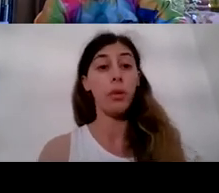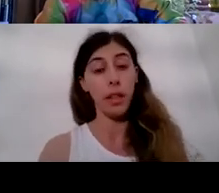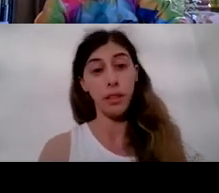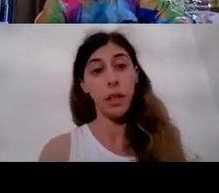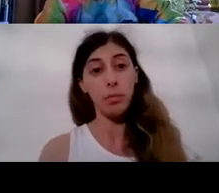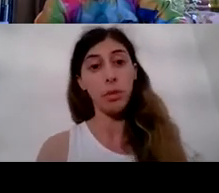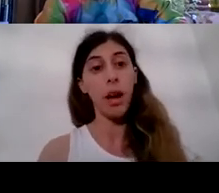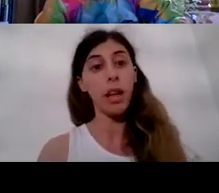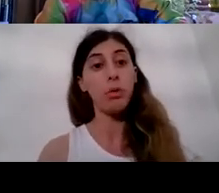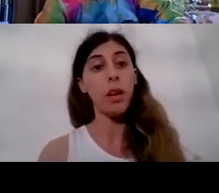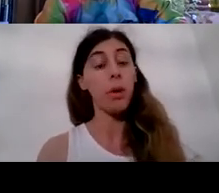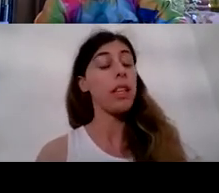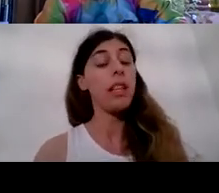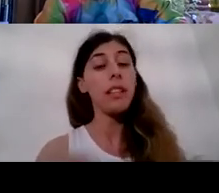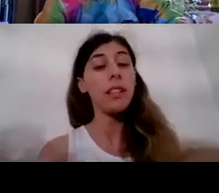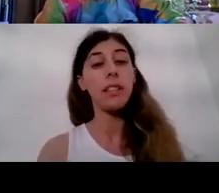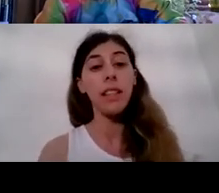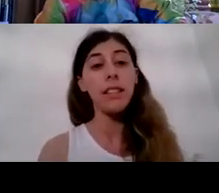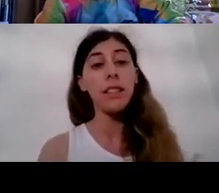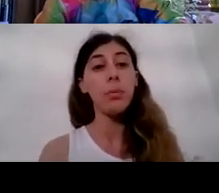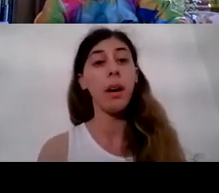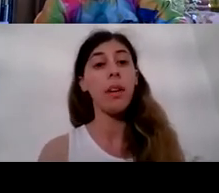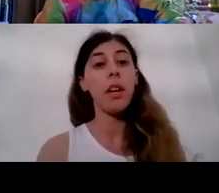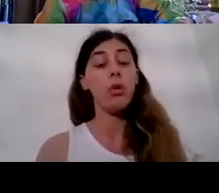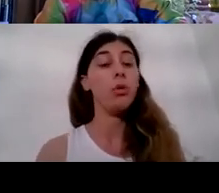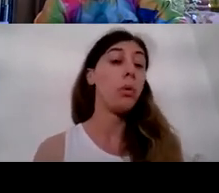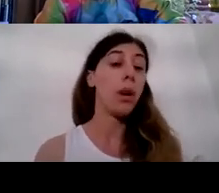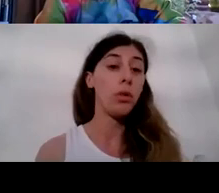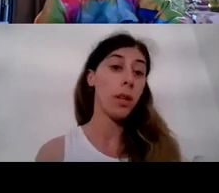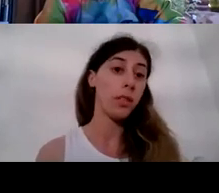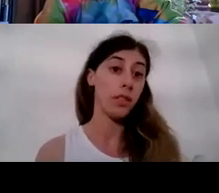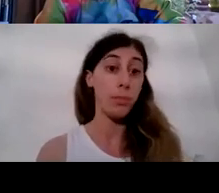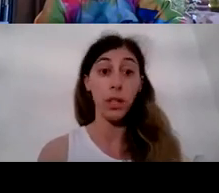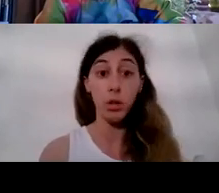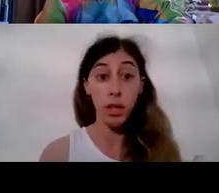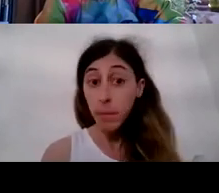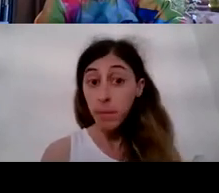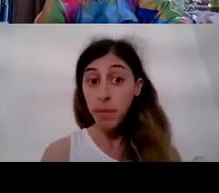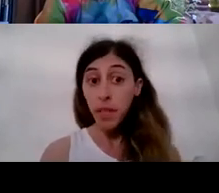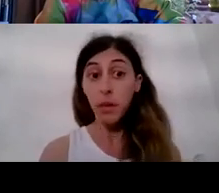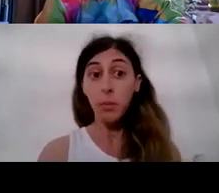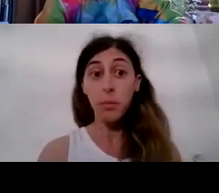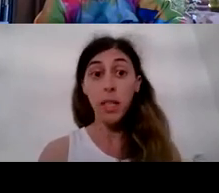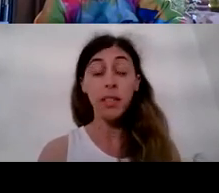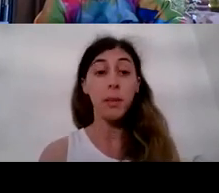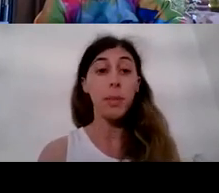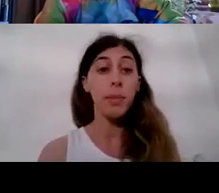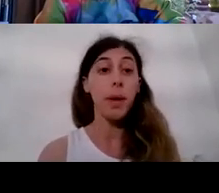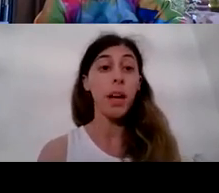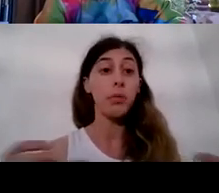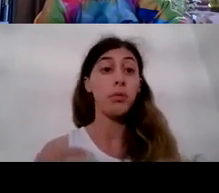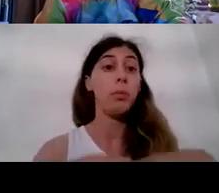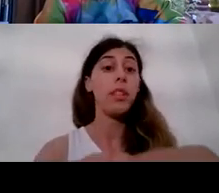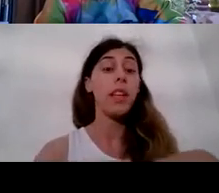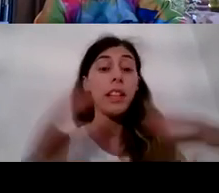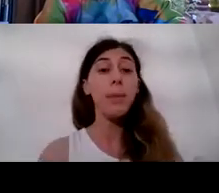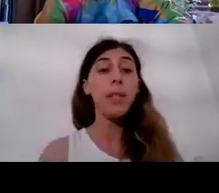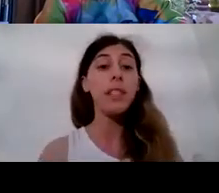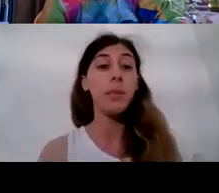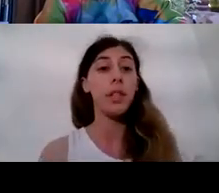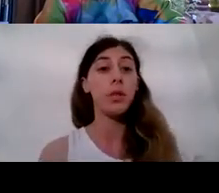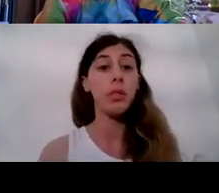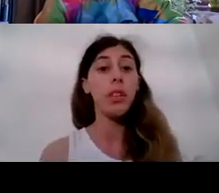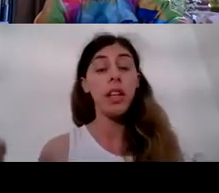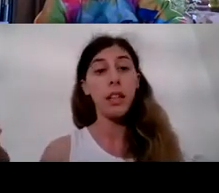respects the physicians that really want to work. We need to protect both parties, and this doesn't exist